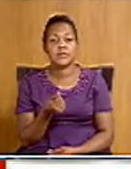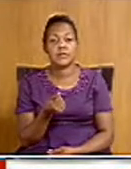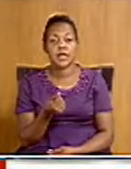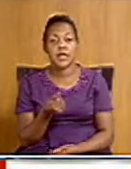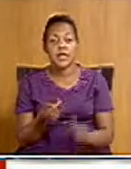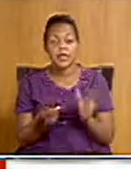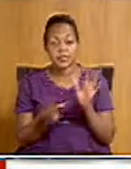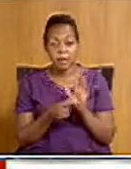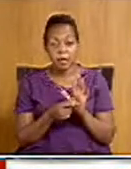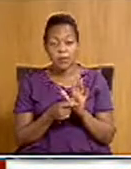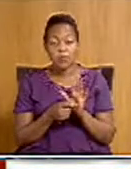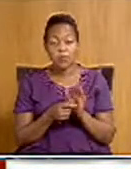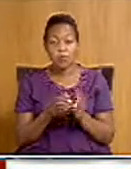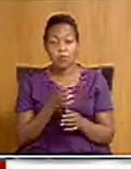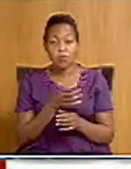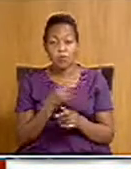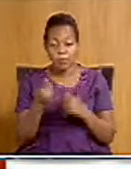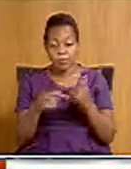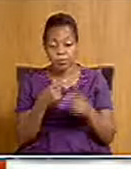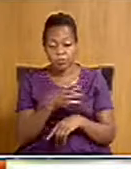Operation Wealth Creation Money,